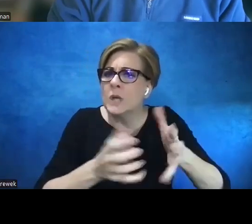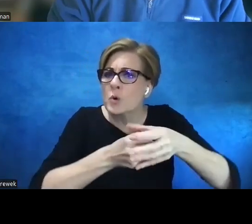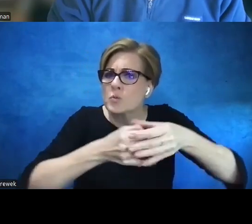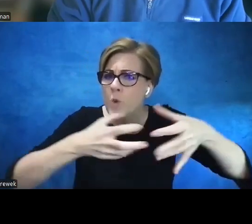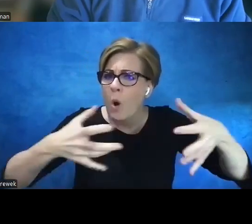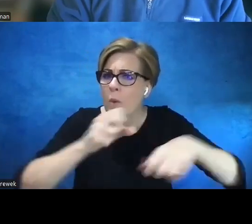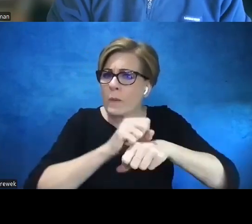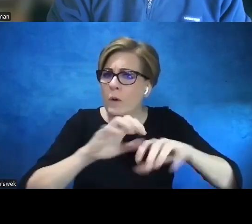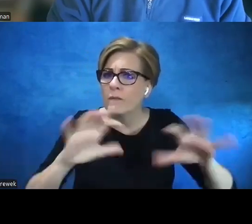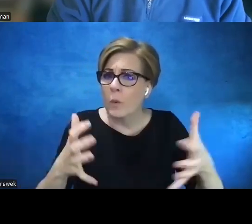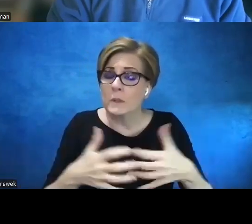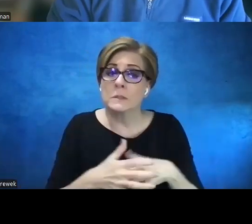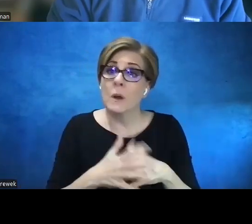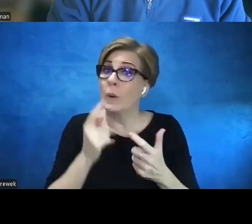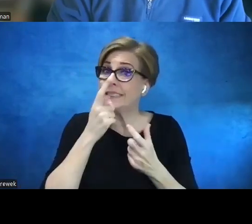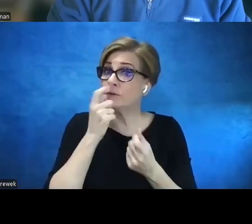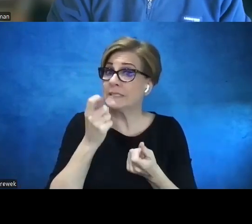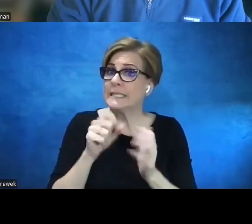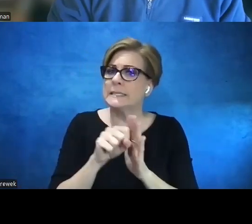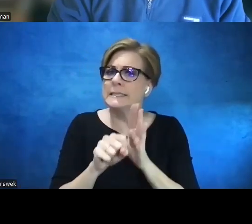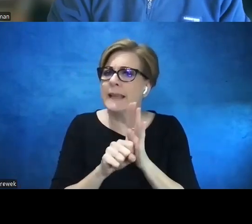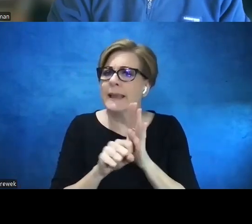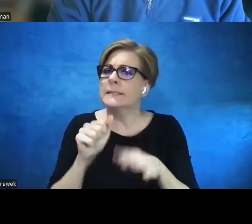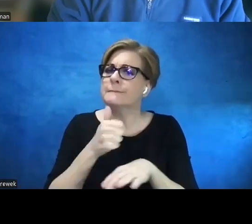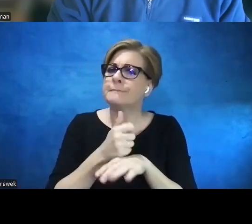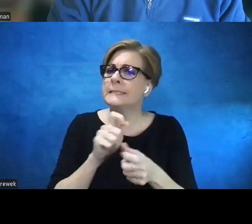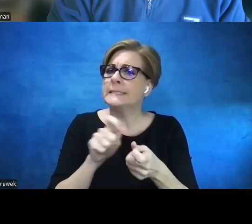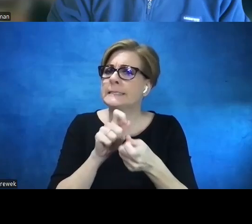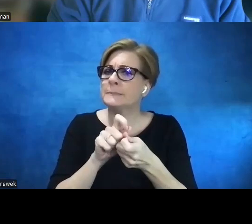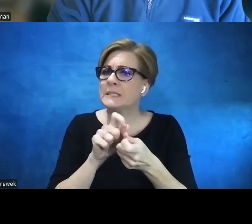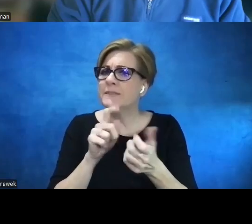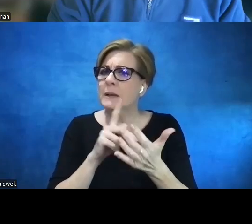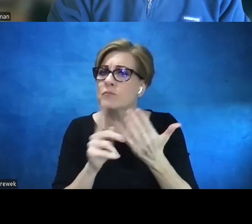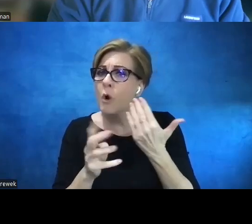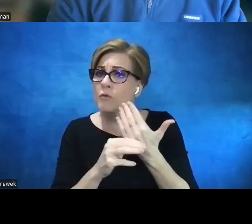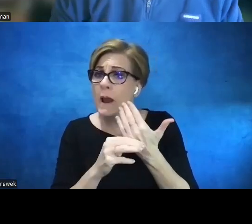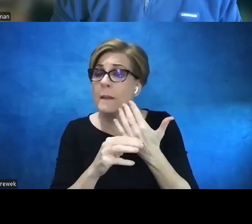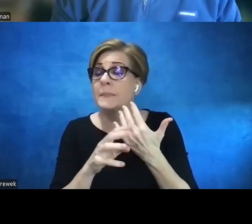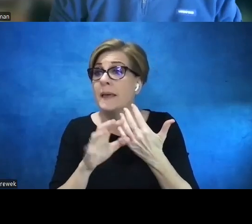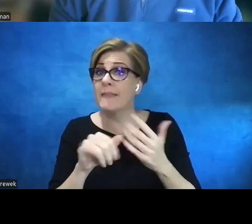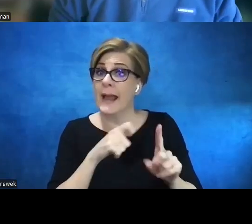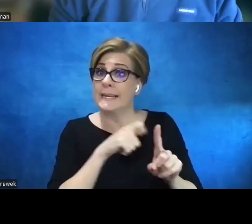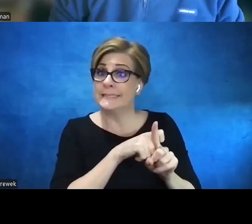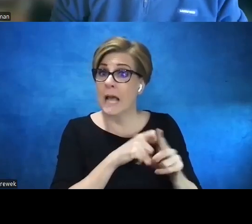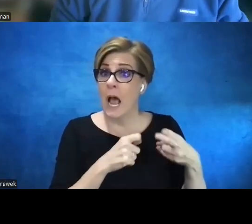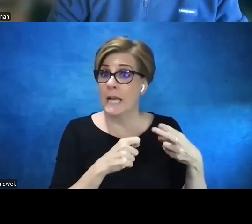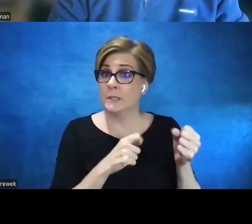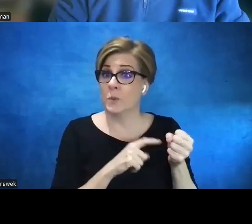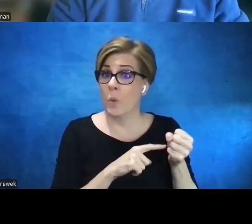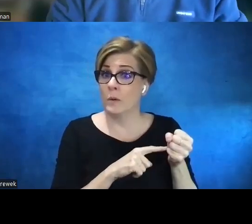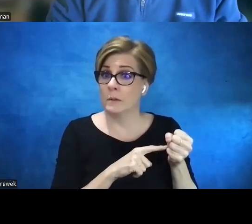is states are doing a variety of initiatives that hit multiple levels. So high schools to try and encourage